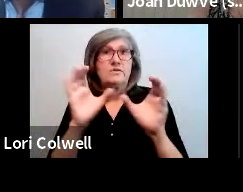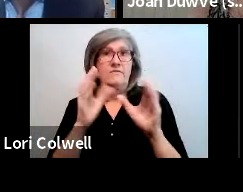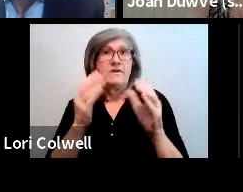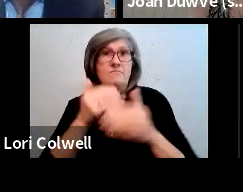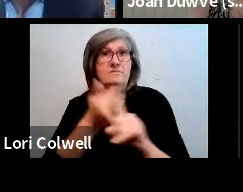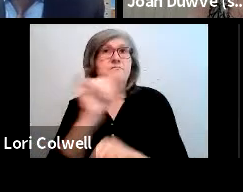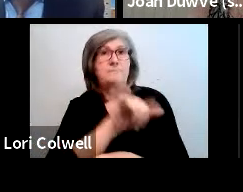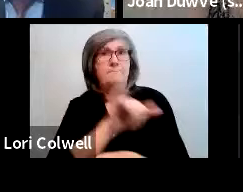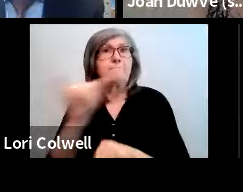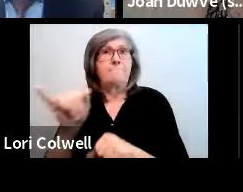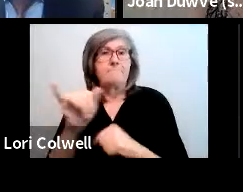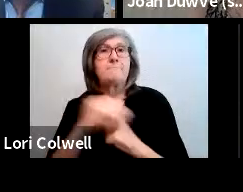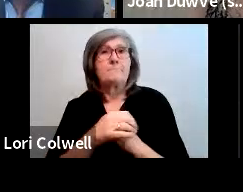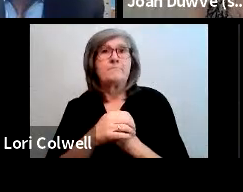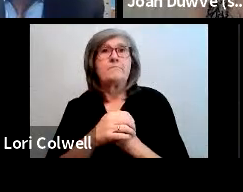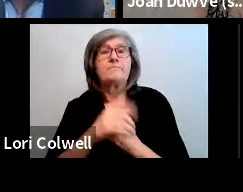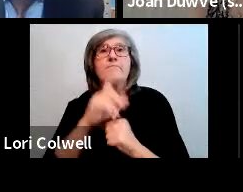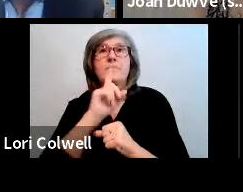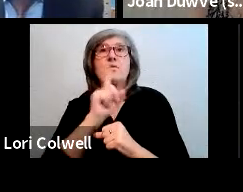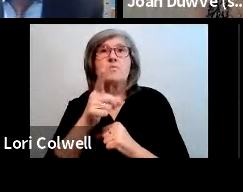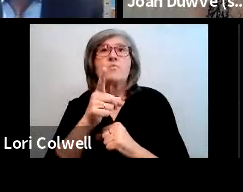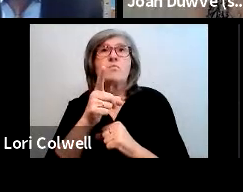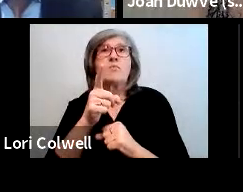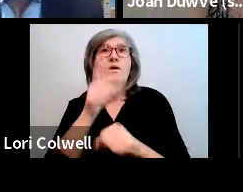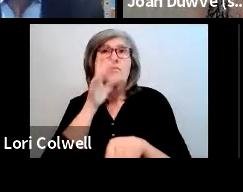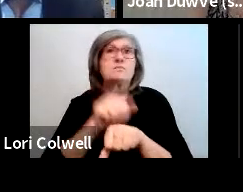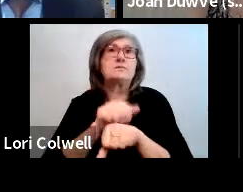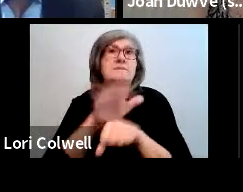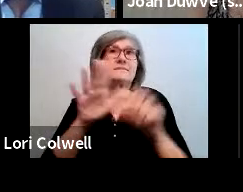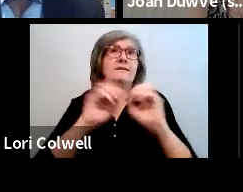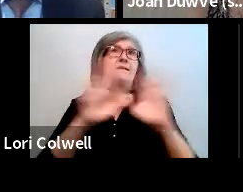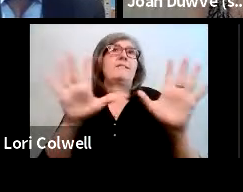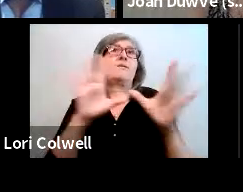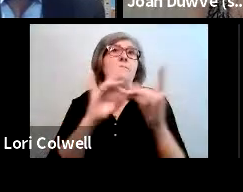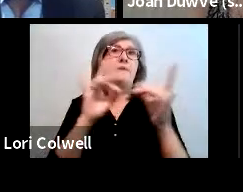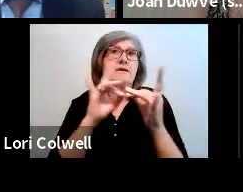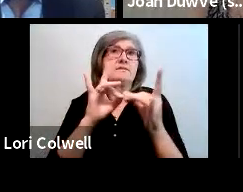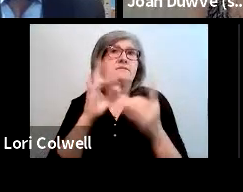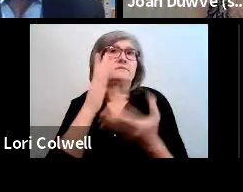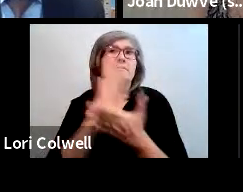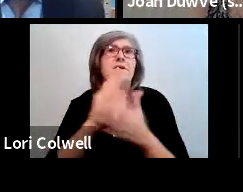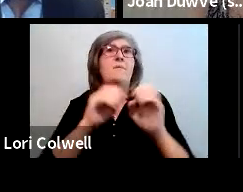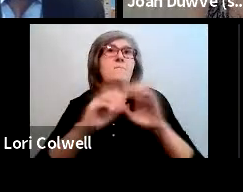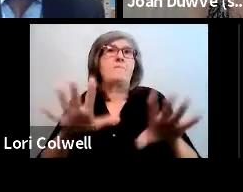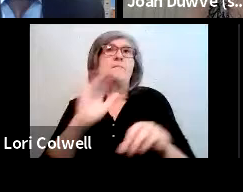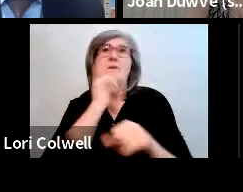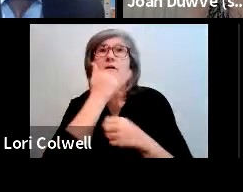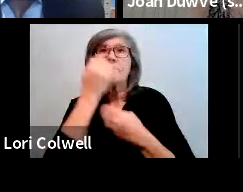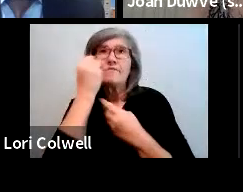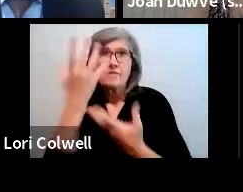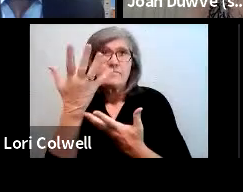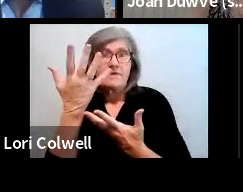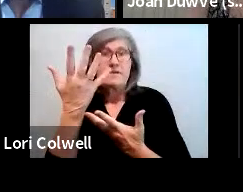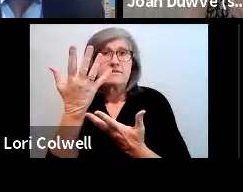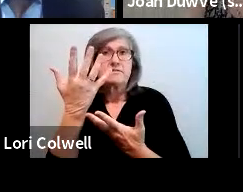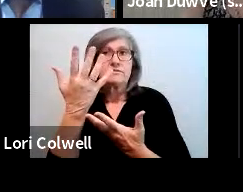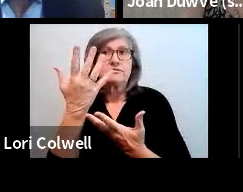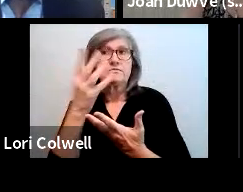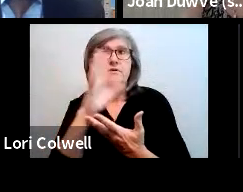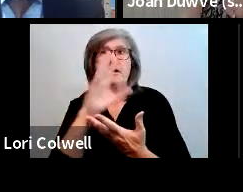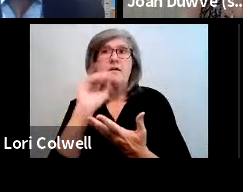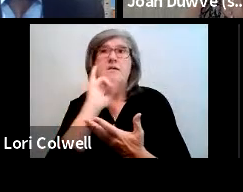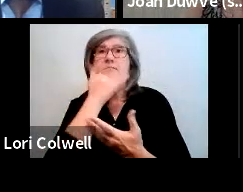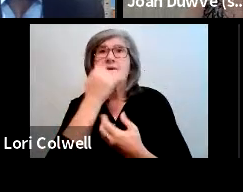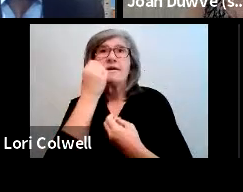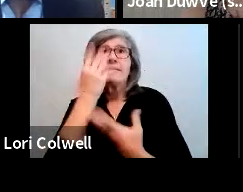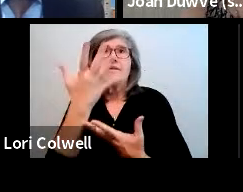that it certainly would send a message about misinformation, and misinformation is just